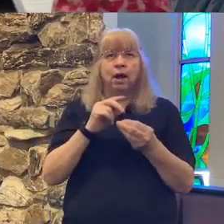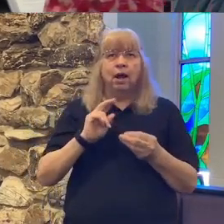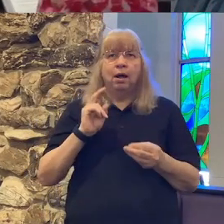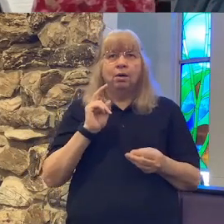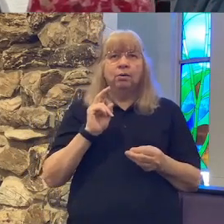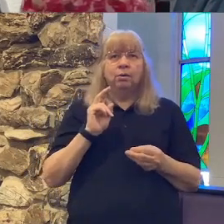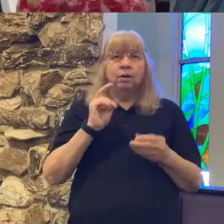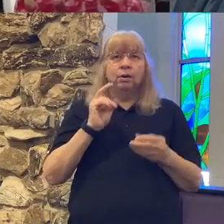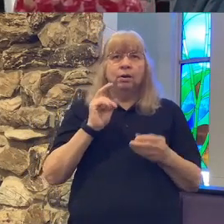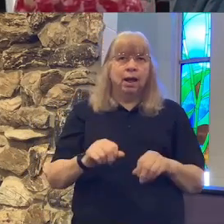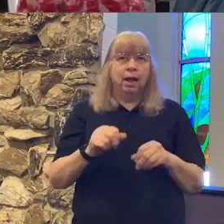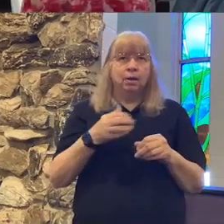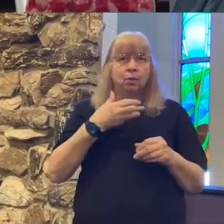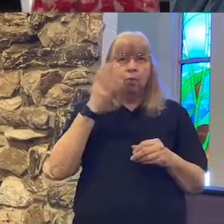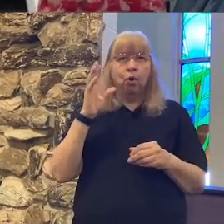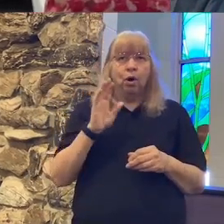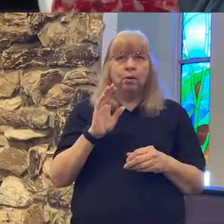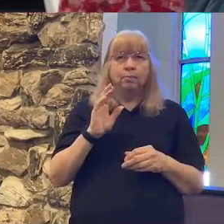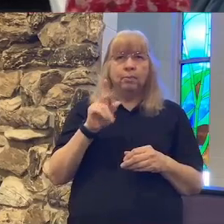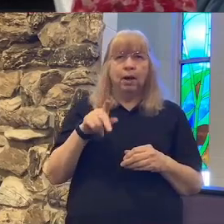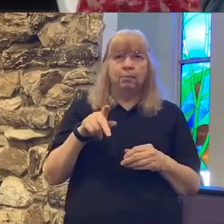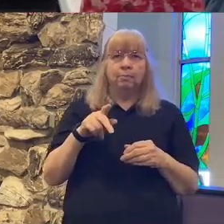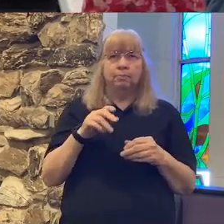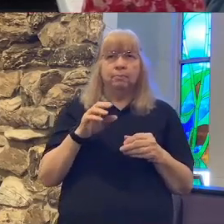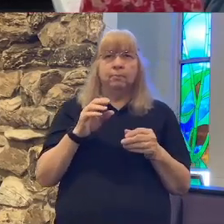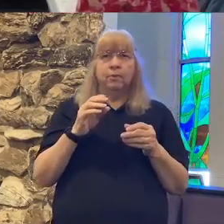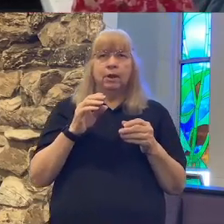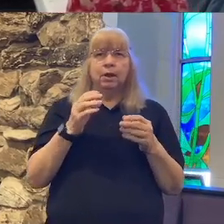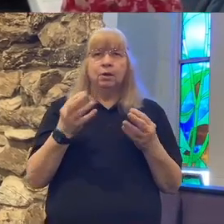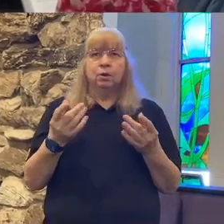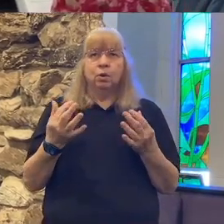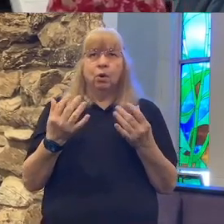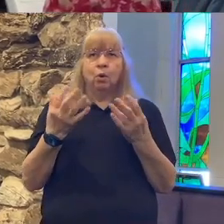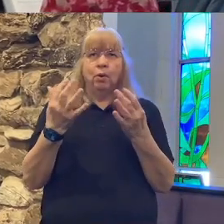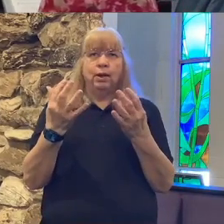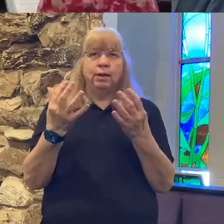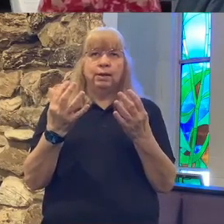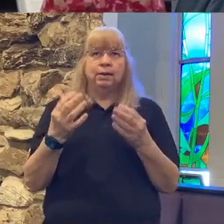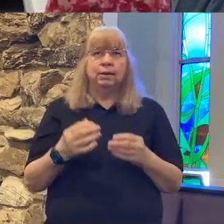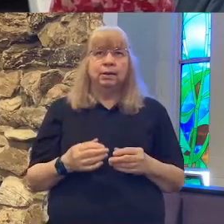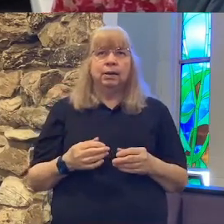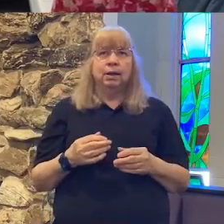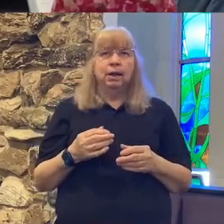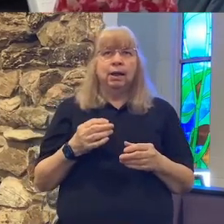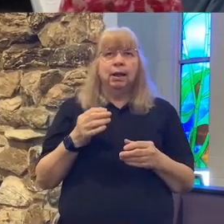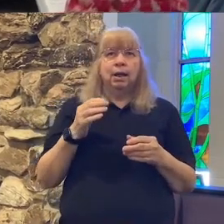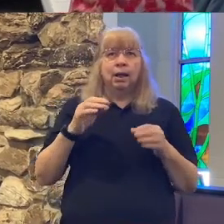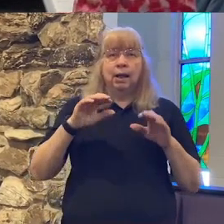Thank you.